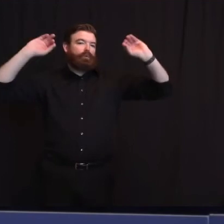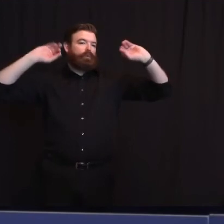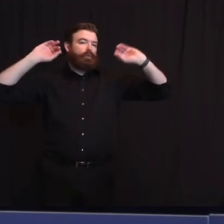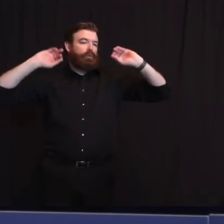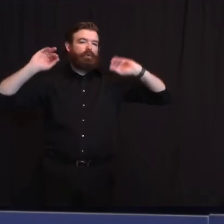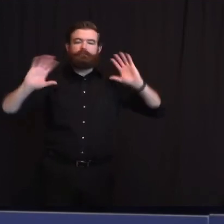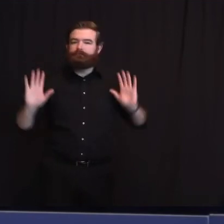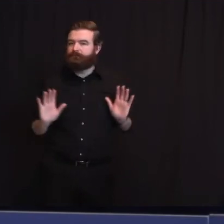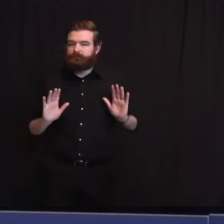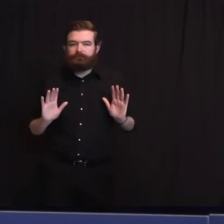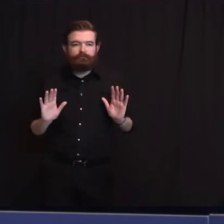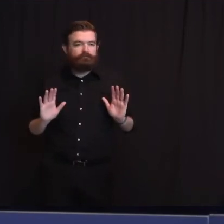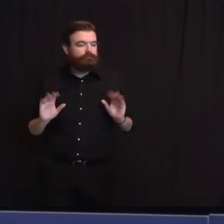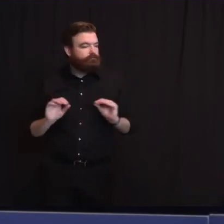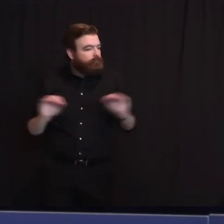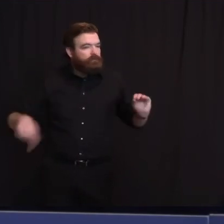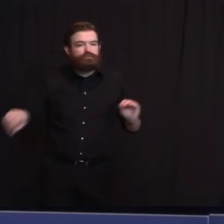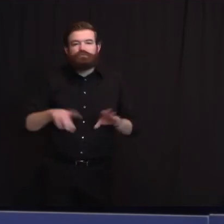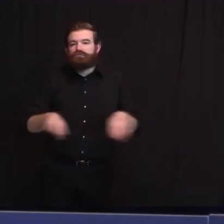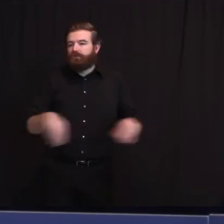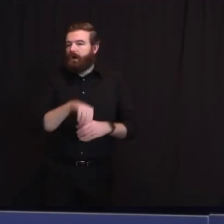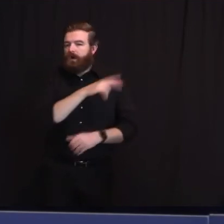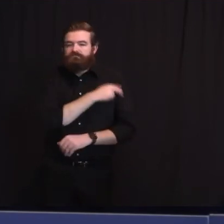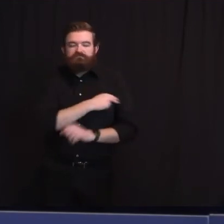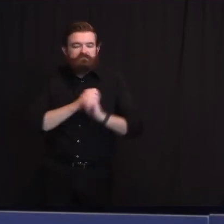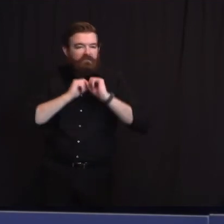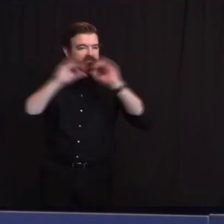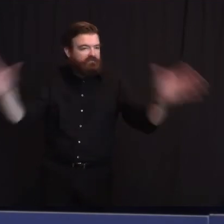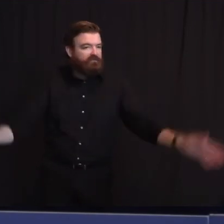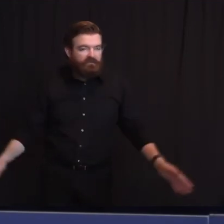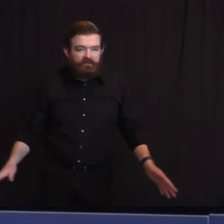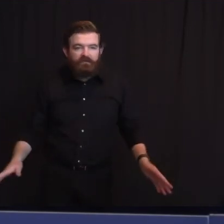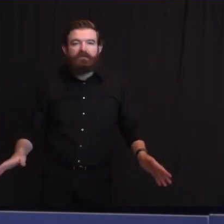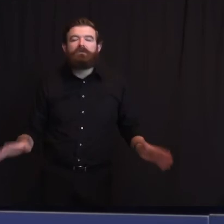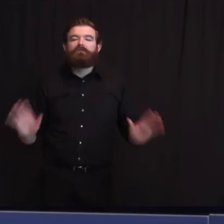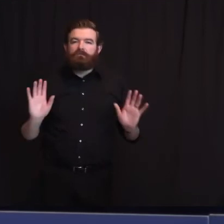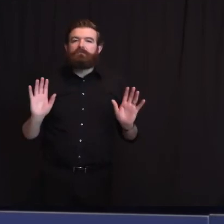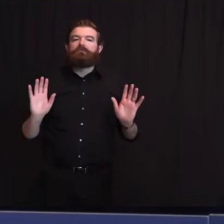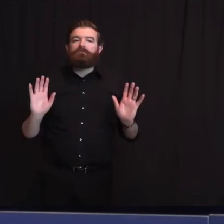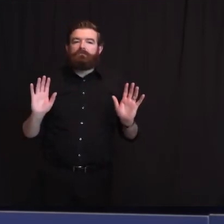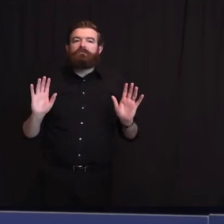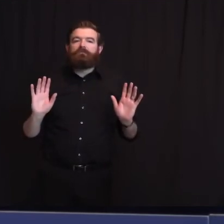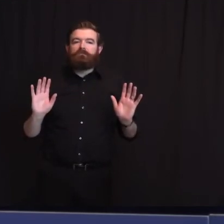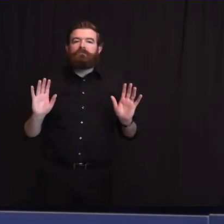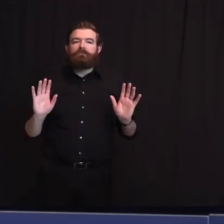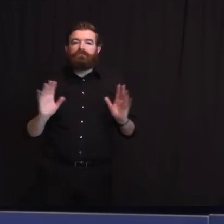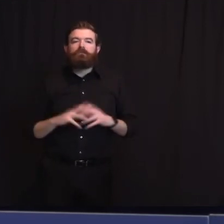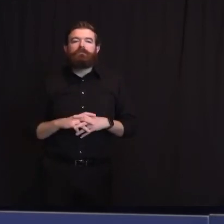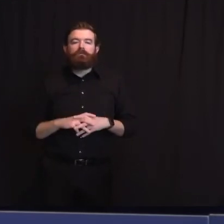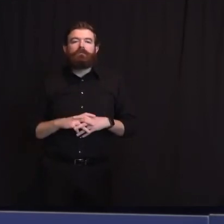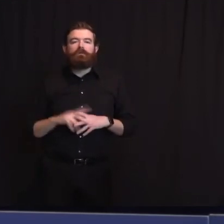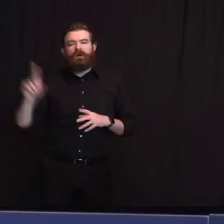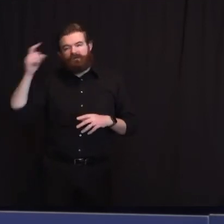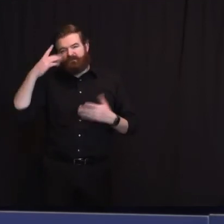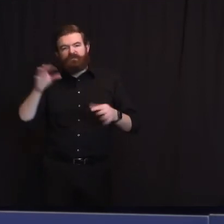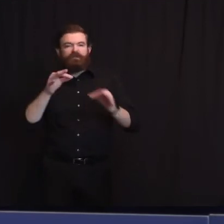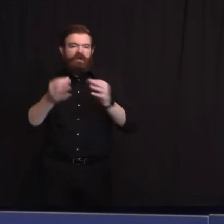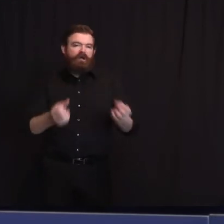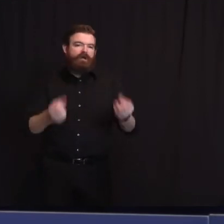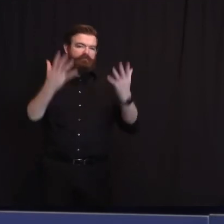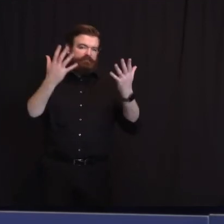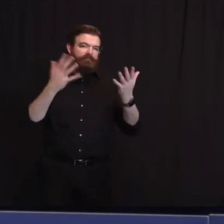hospitalized. The governor reviewed the new cases and deaths reported. In terms of deaths, the breakdown by race and ethnicity